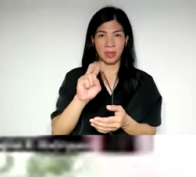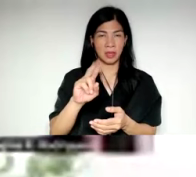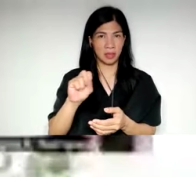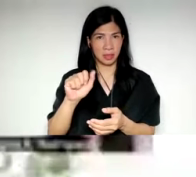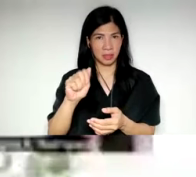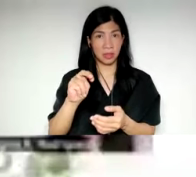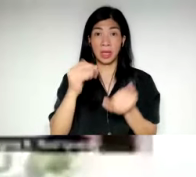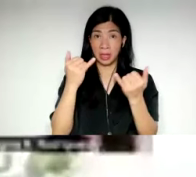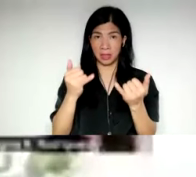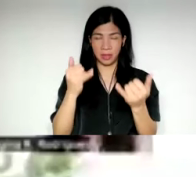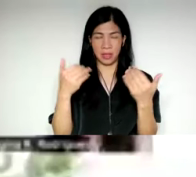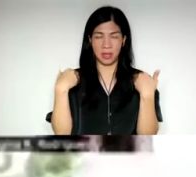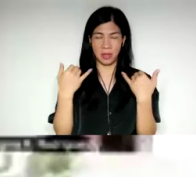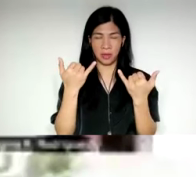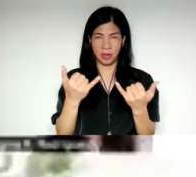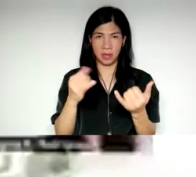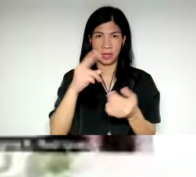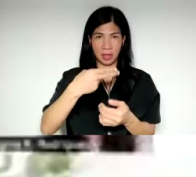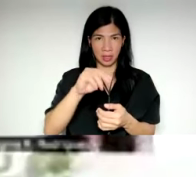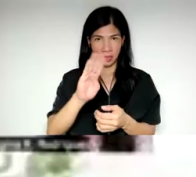South, That's what we are